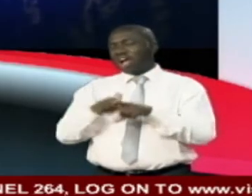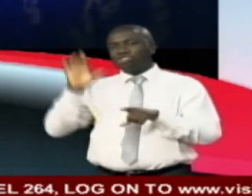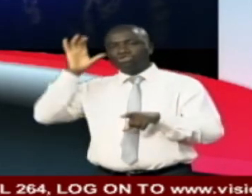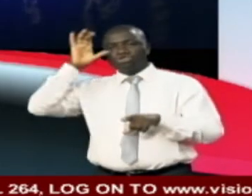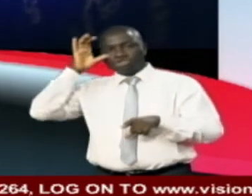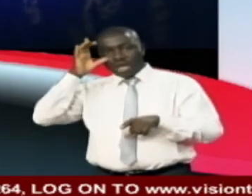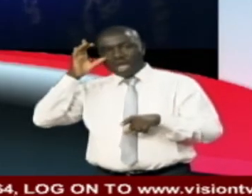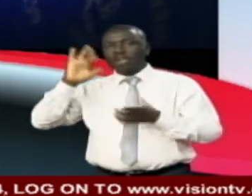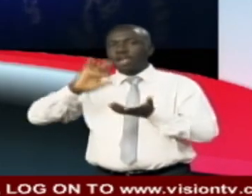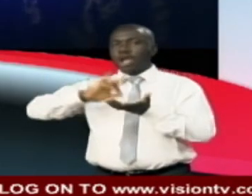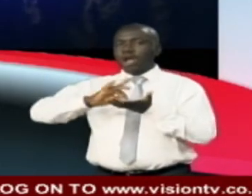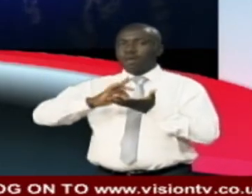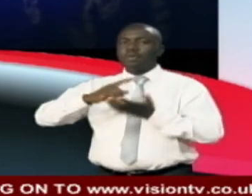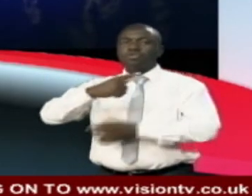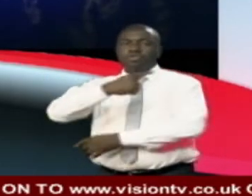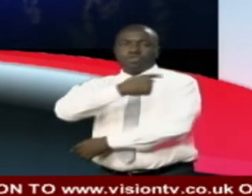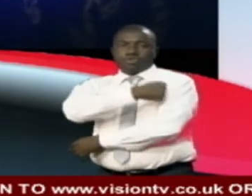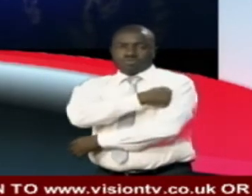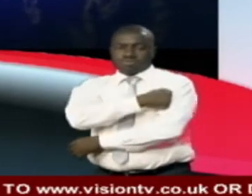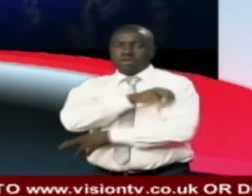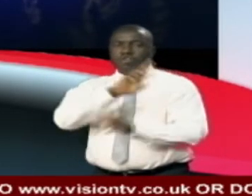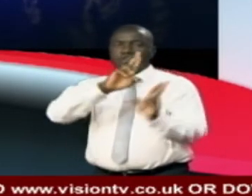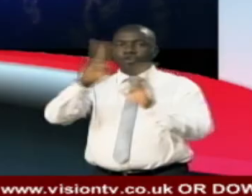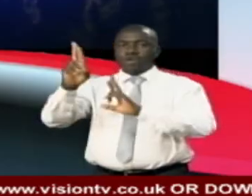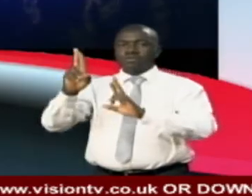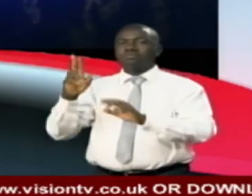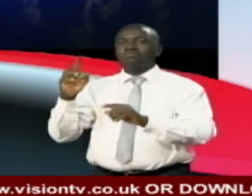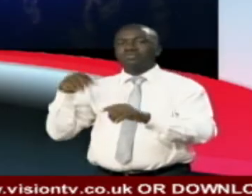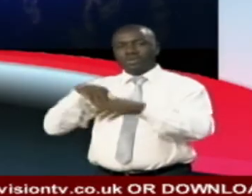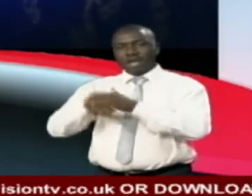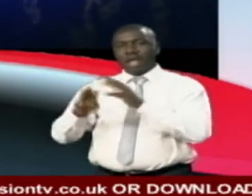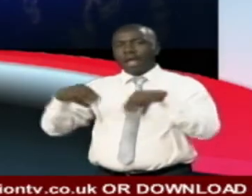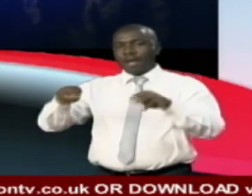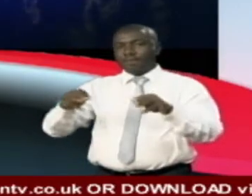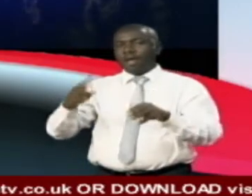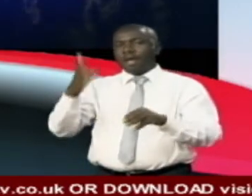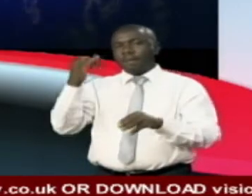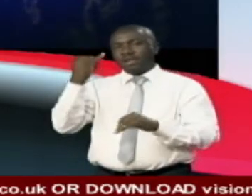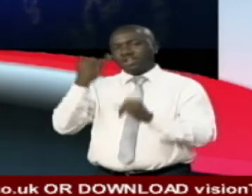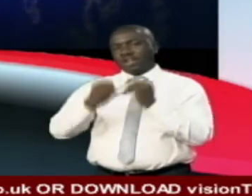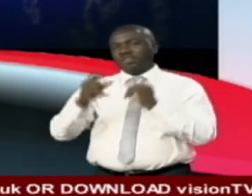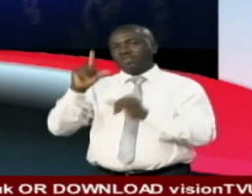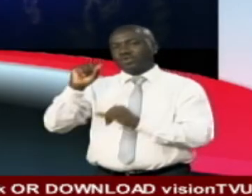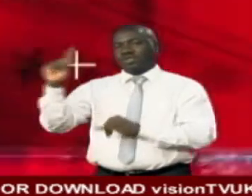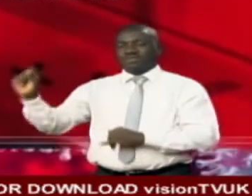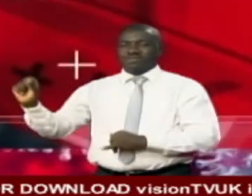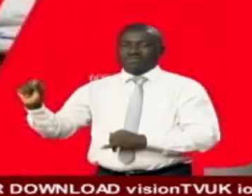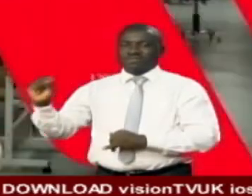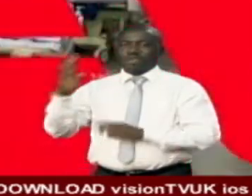the market by the end of 2020. Uche Ogochukwu has this and more on Global Updates.